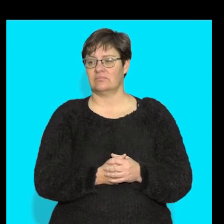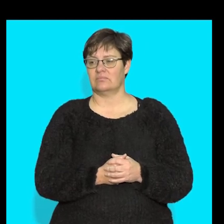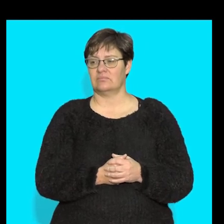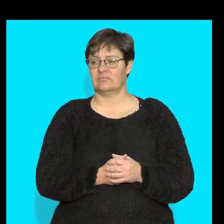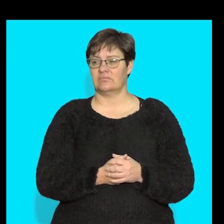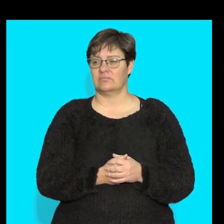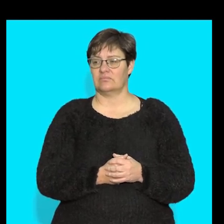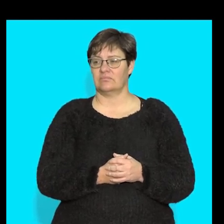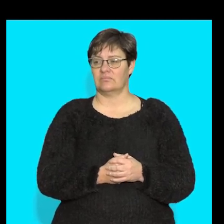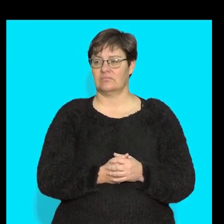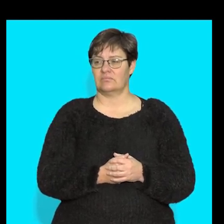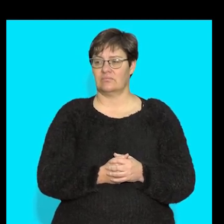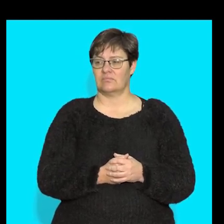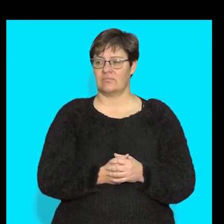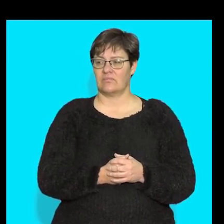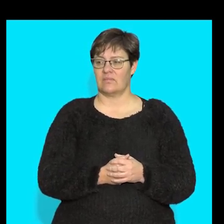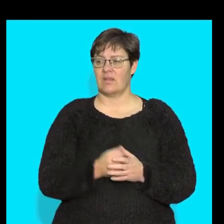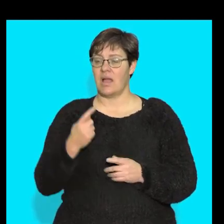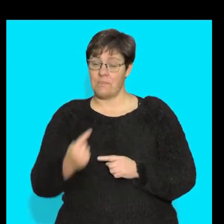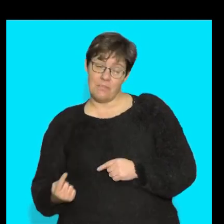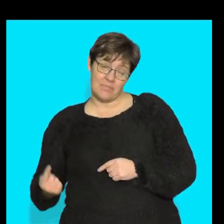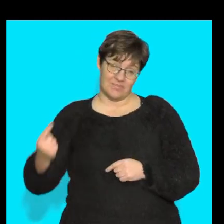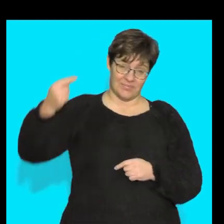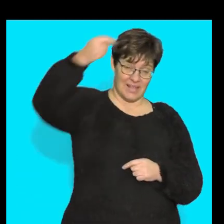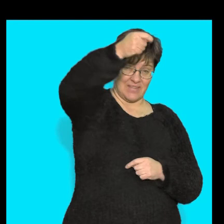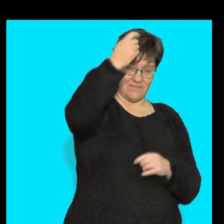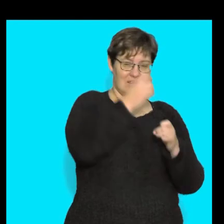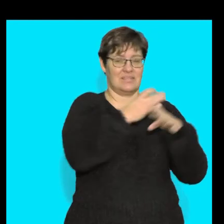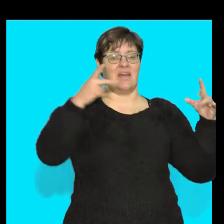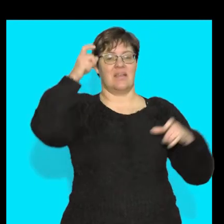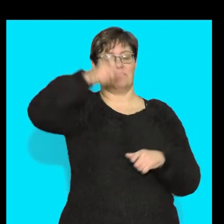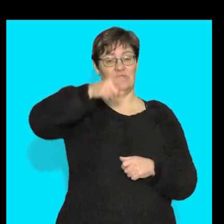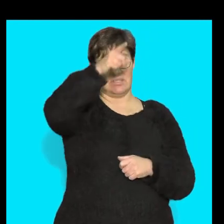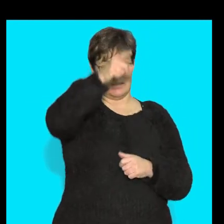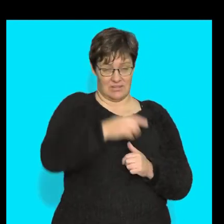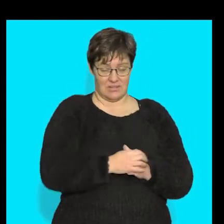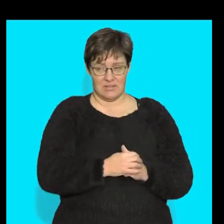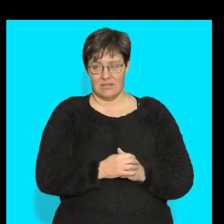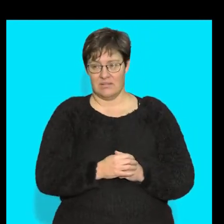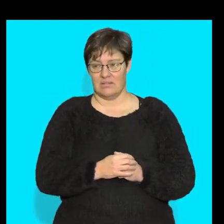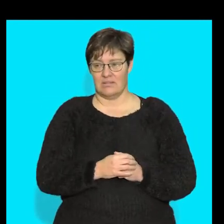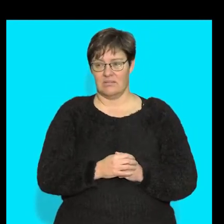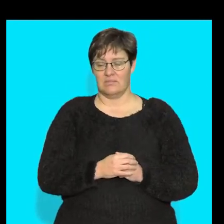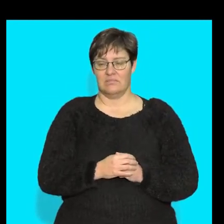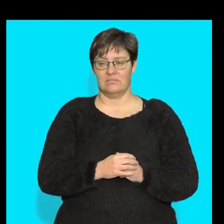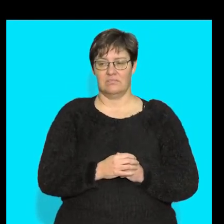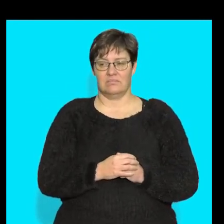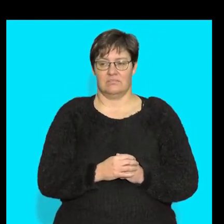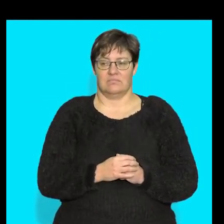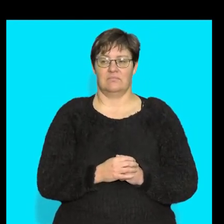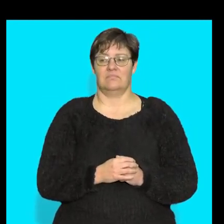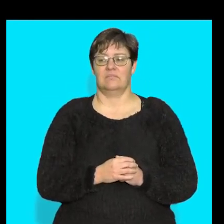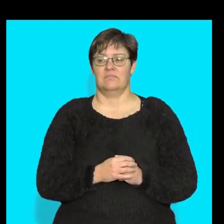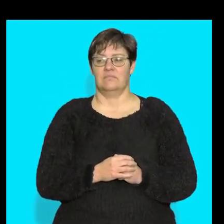their amount and then give it to the initial recruiter. They must subtract